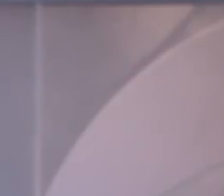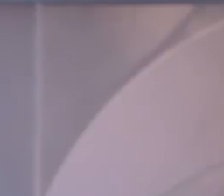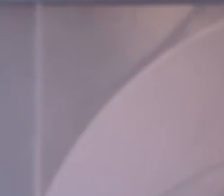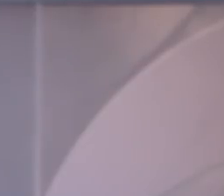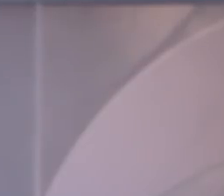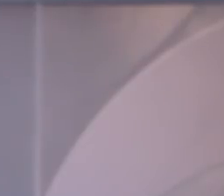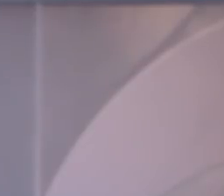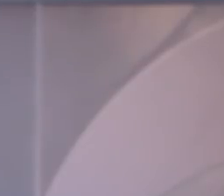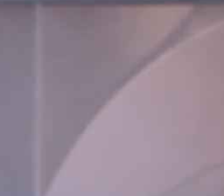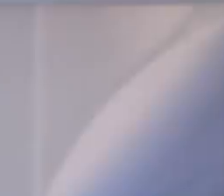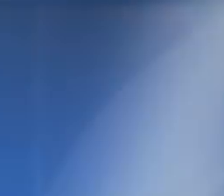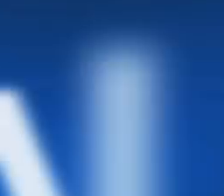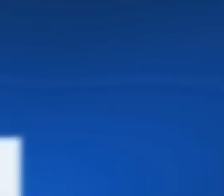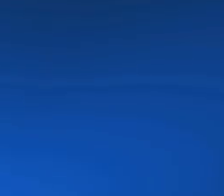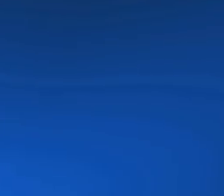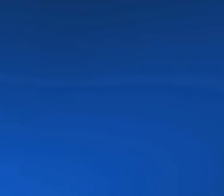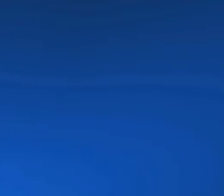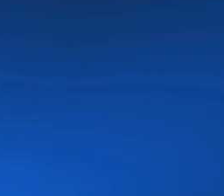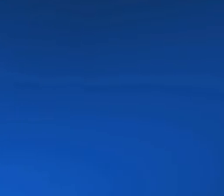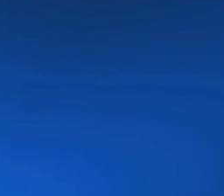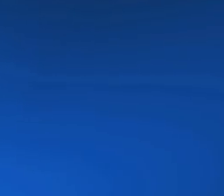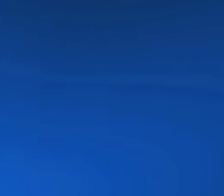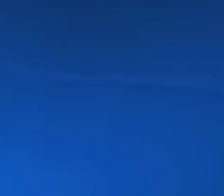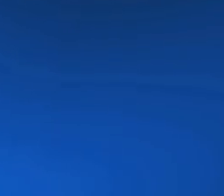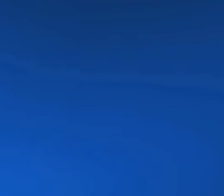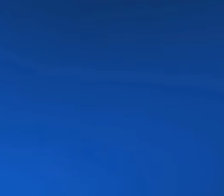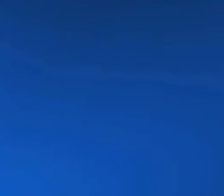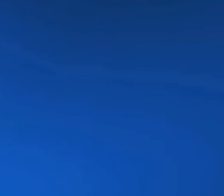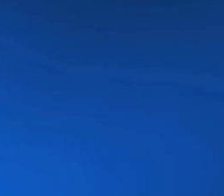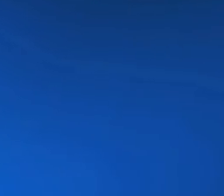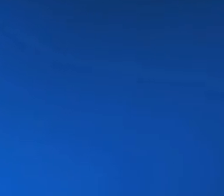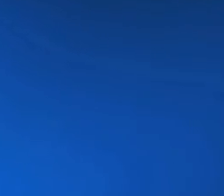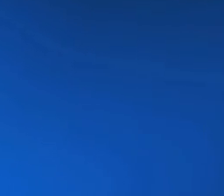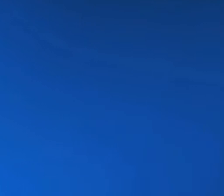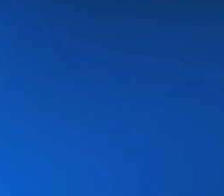CBSN New York. This has been a special report from CBS 2 News.